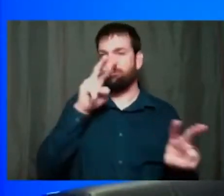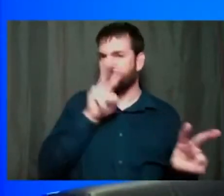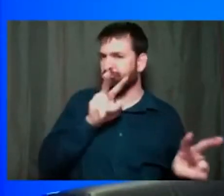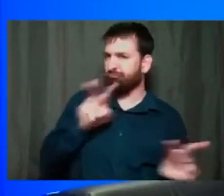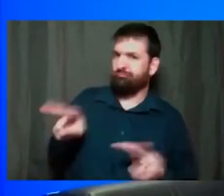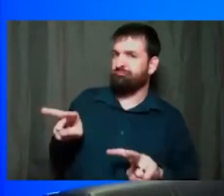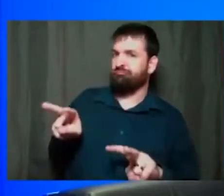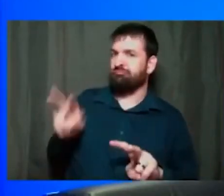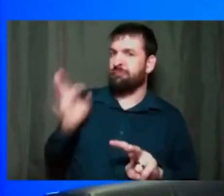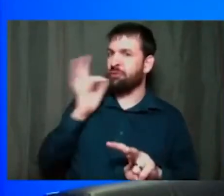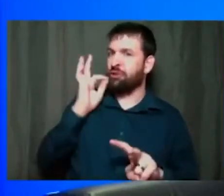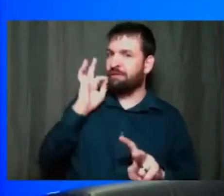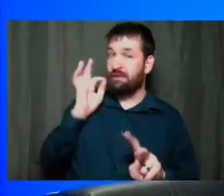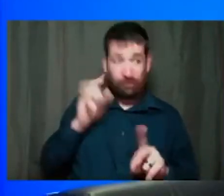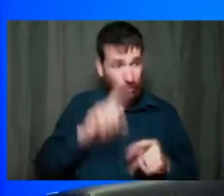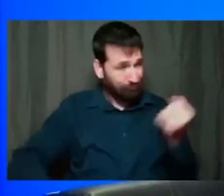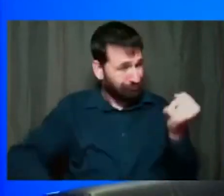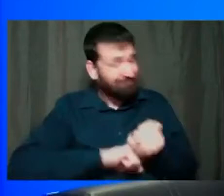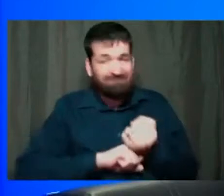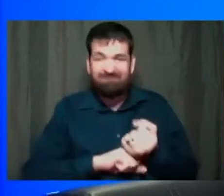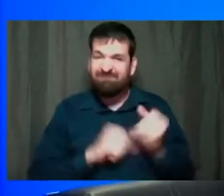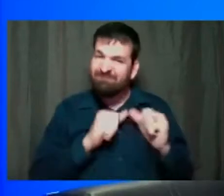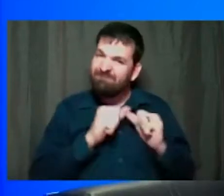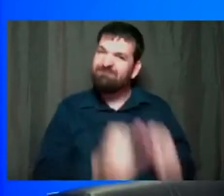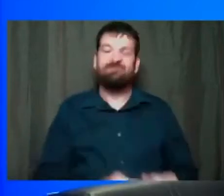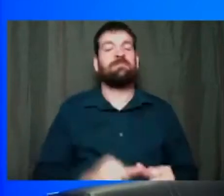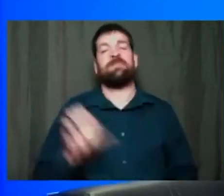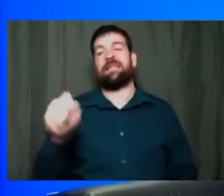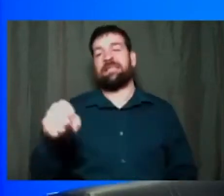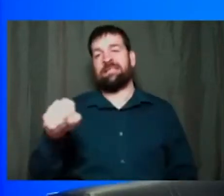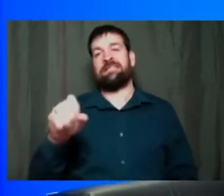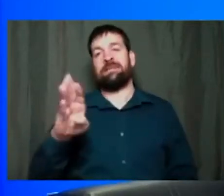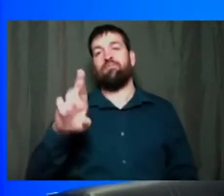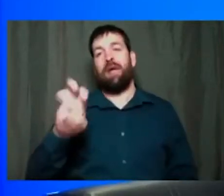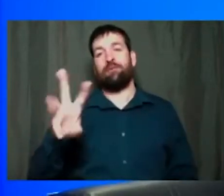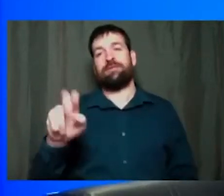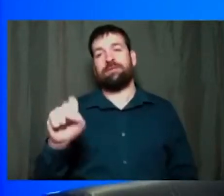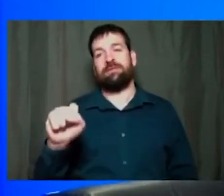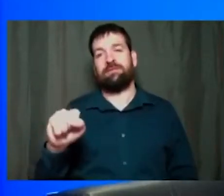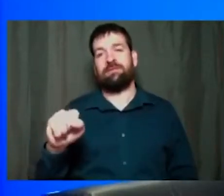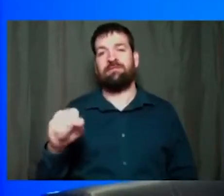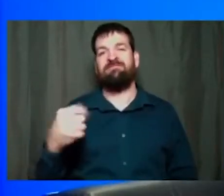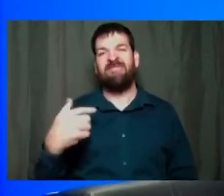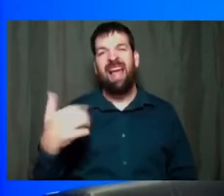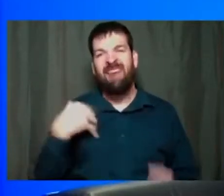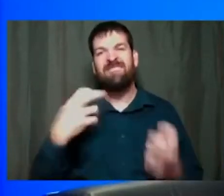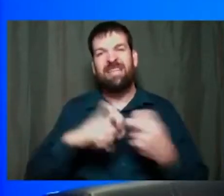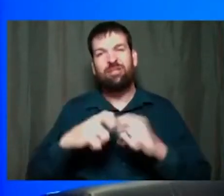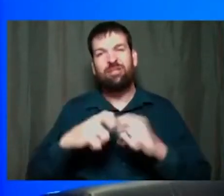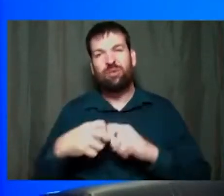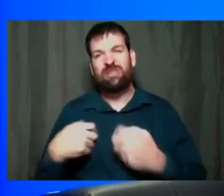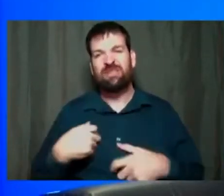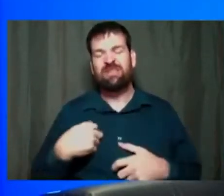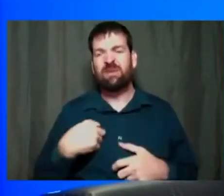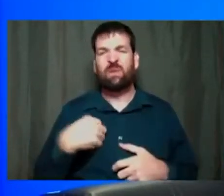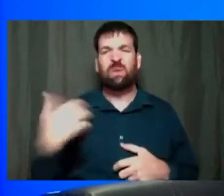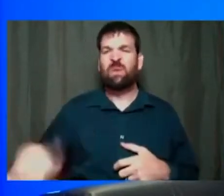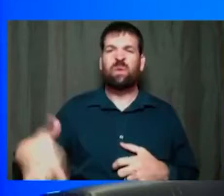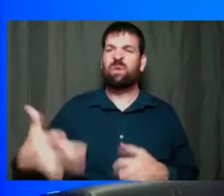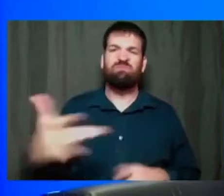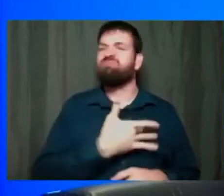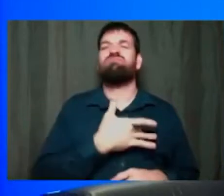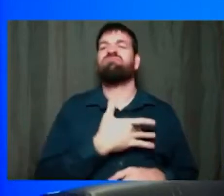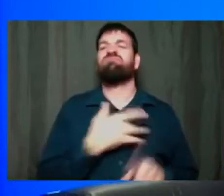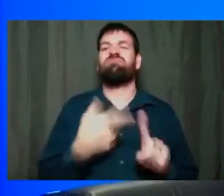you a diehard Browns fan? I am diehard, dyed in the wool. I've got issues. Deeply affected by my affiliation for years. Did you grow So